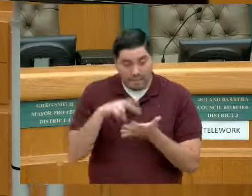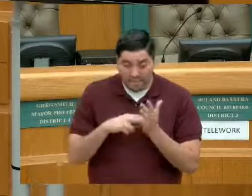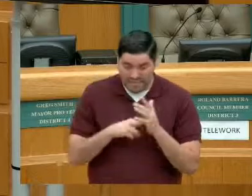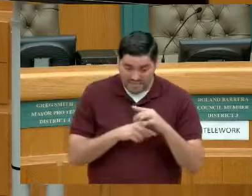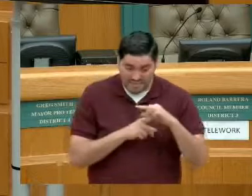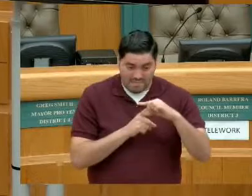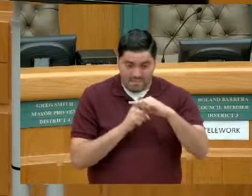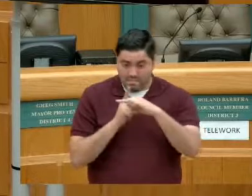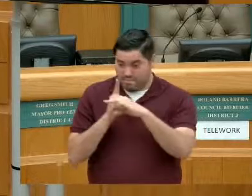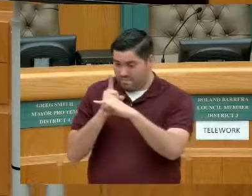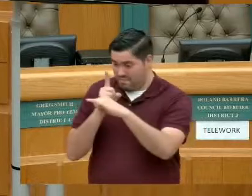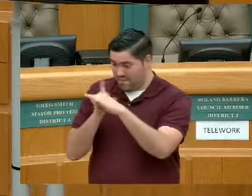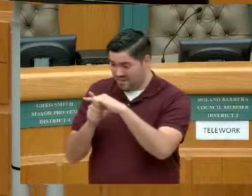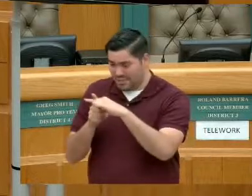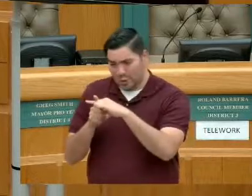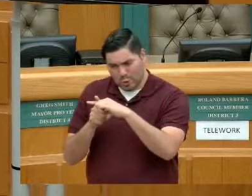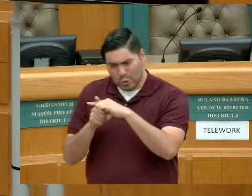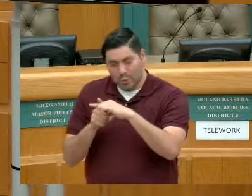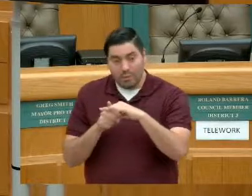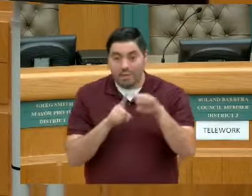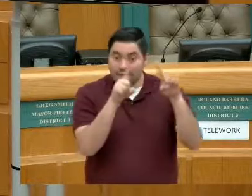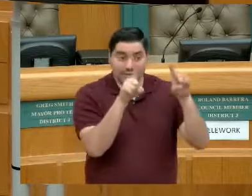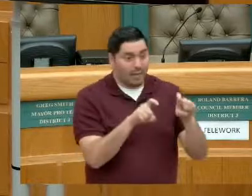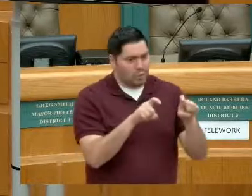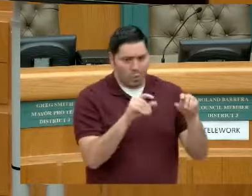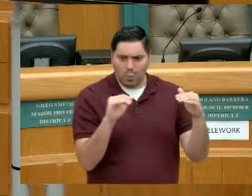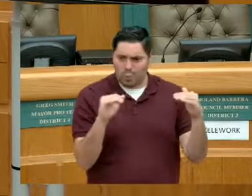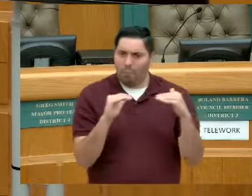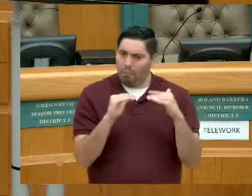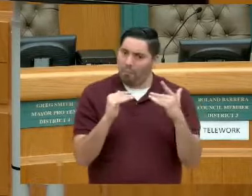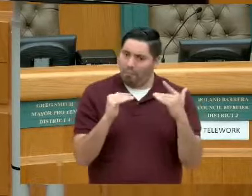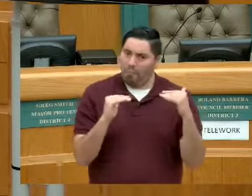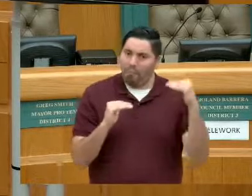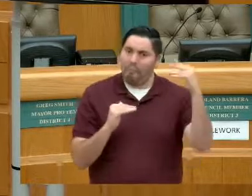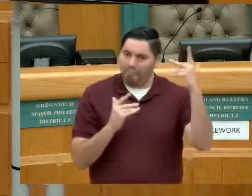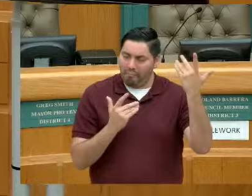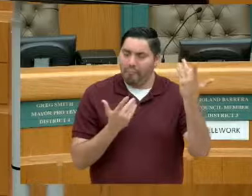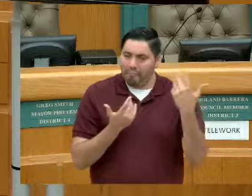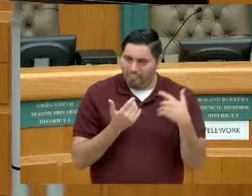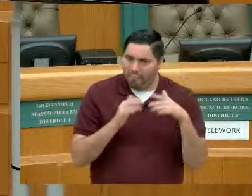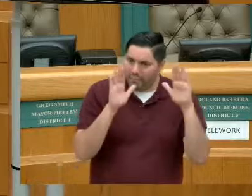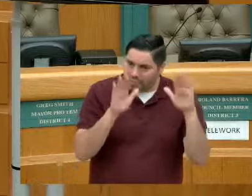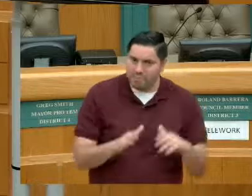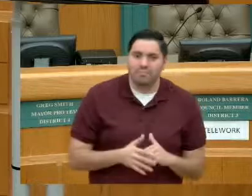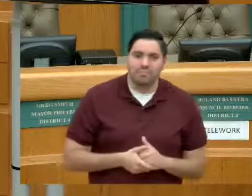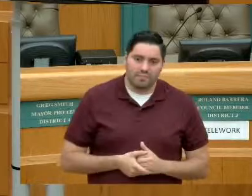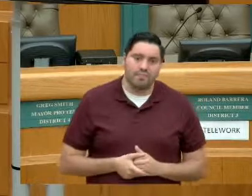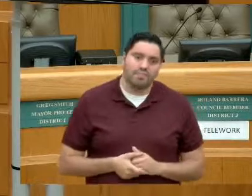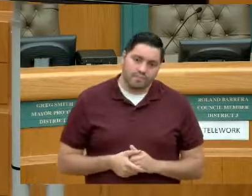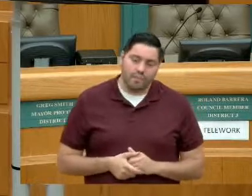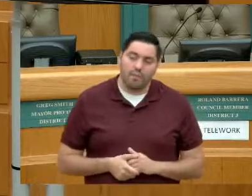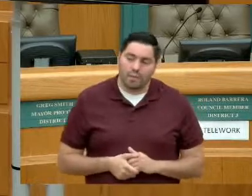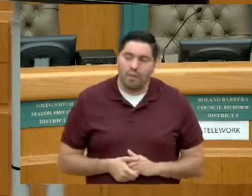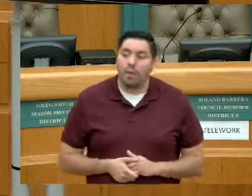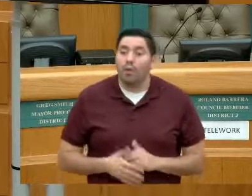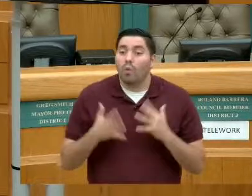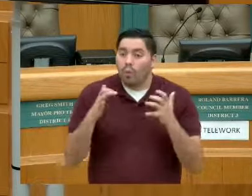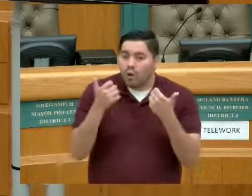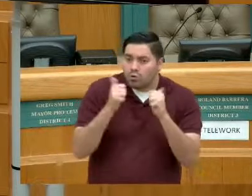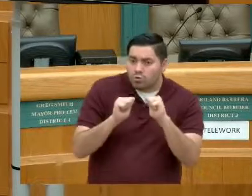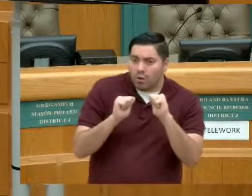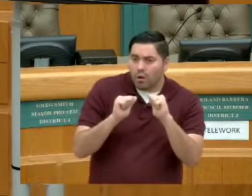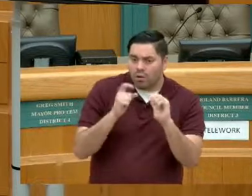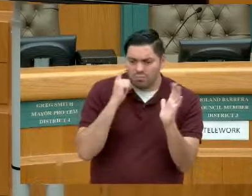right now the numbers on our positives to the relationship to the number of tests is excellent. We're going to continue